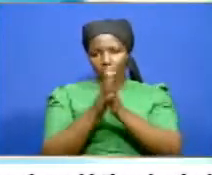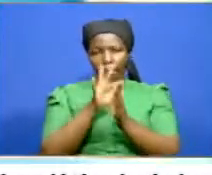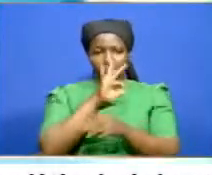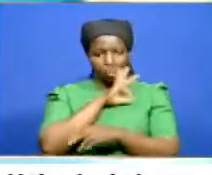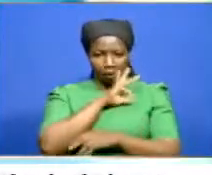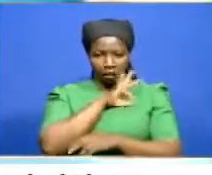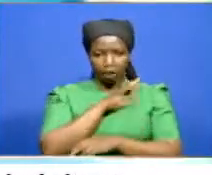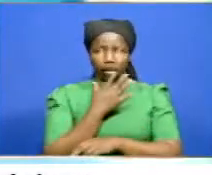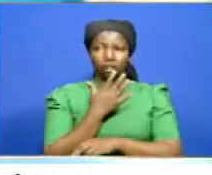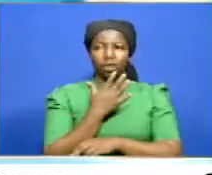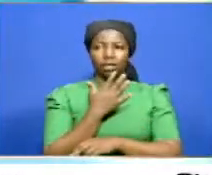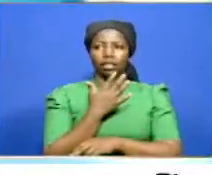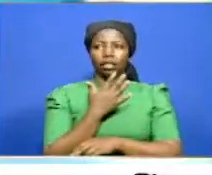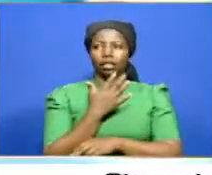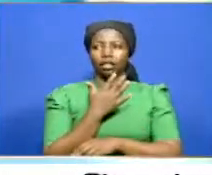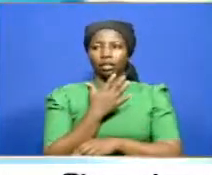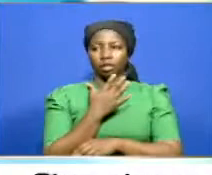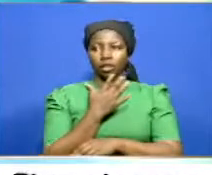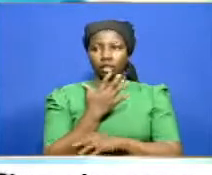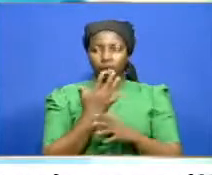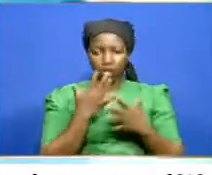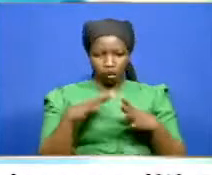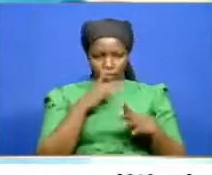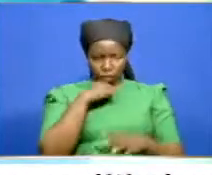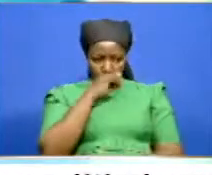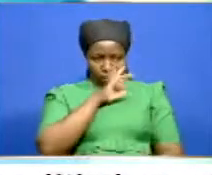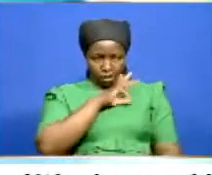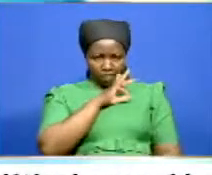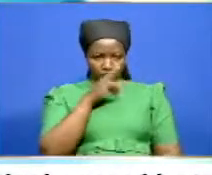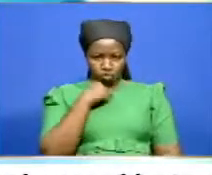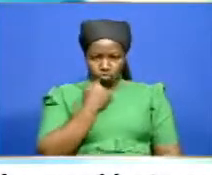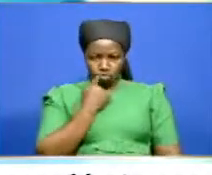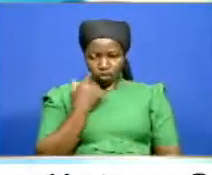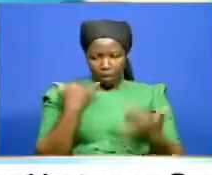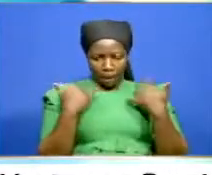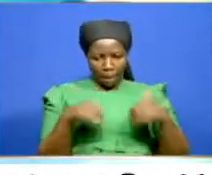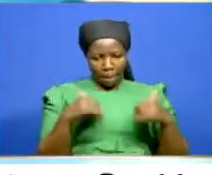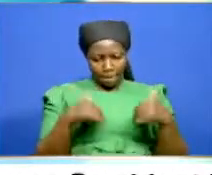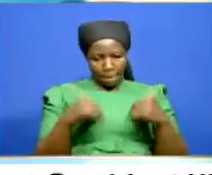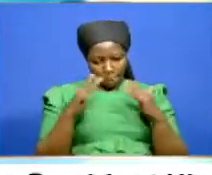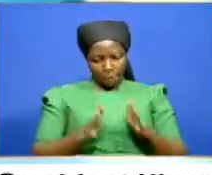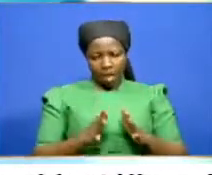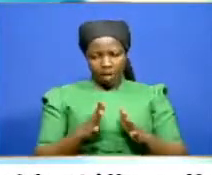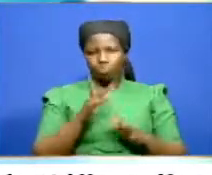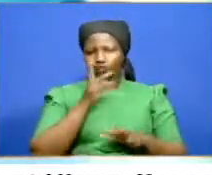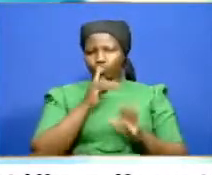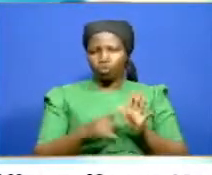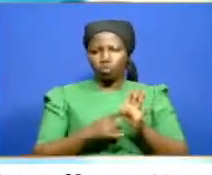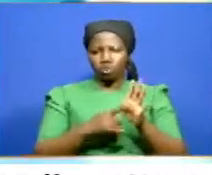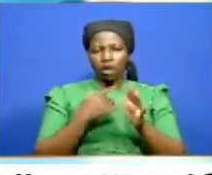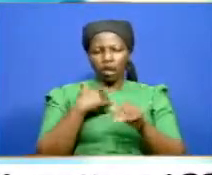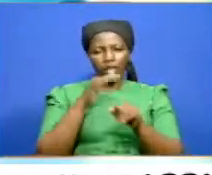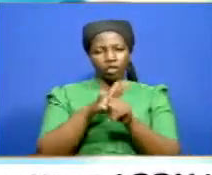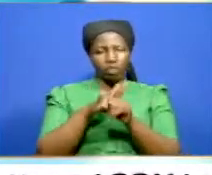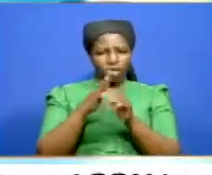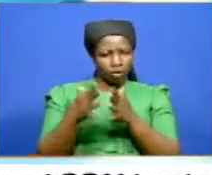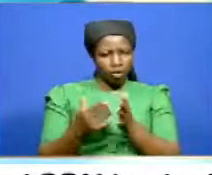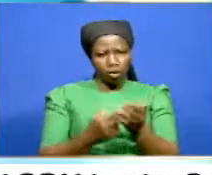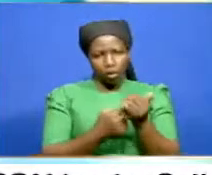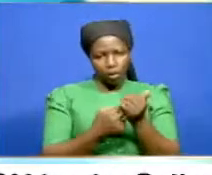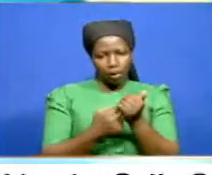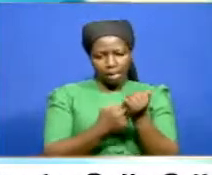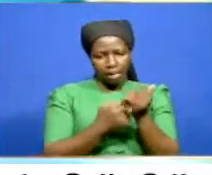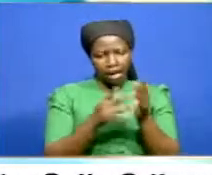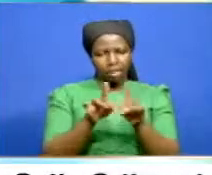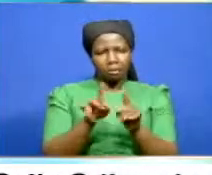again, who's bound to definitely benefit? It's the player. It's the player at the end of the day. So it just shows that there are a lot of opportunities, there are a lot of partners who